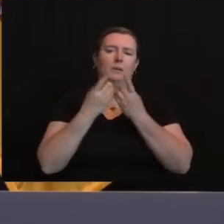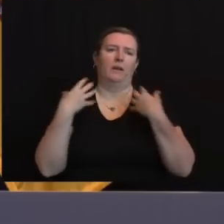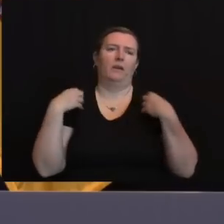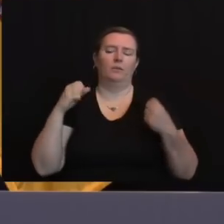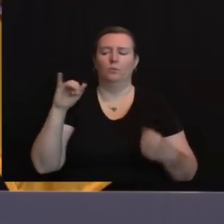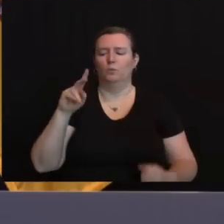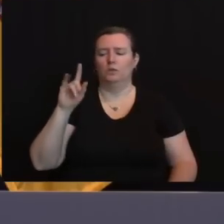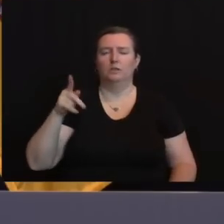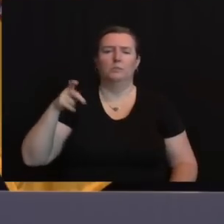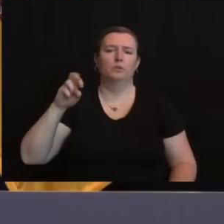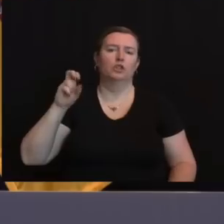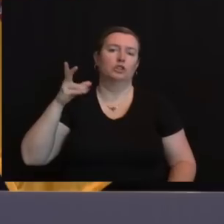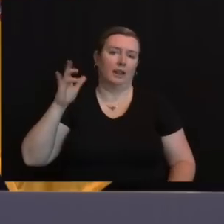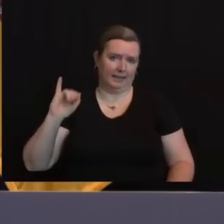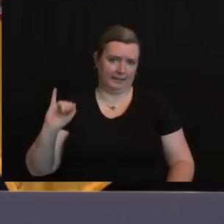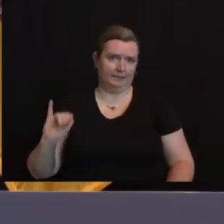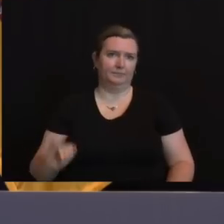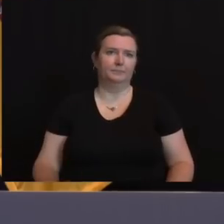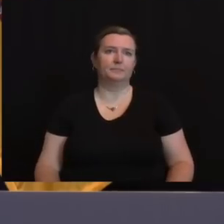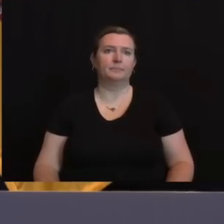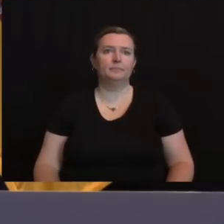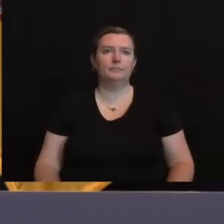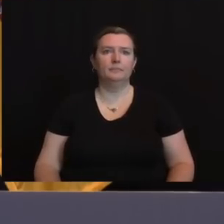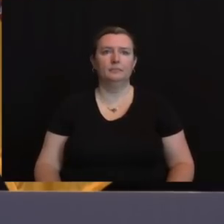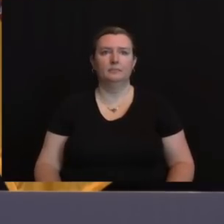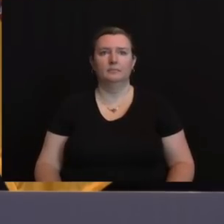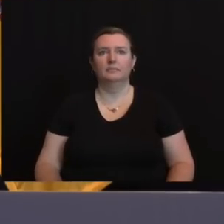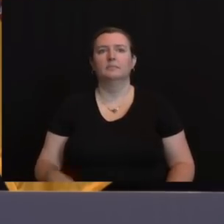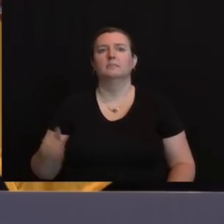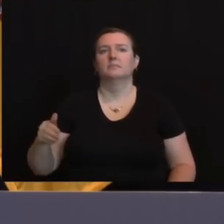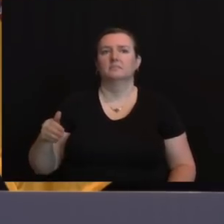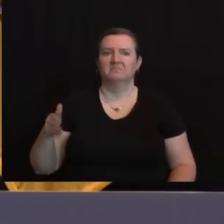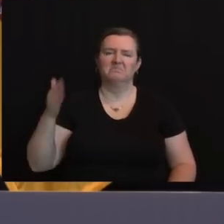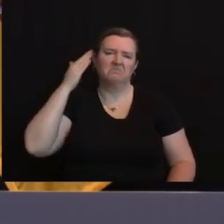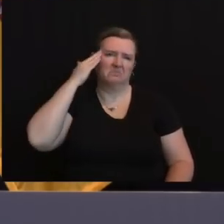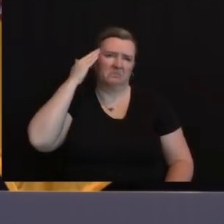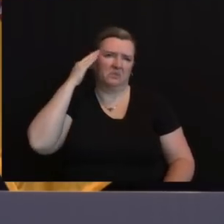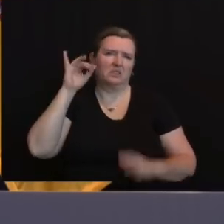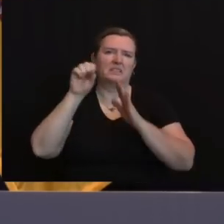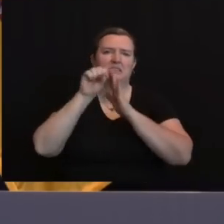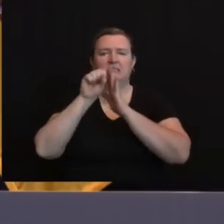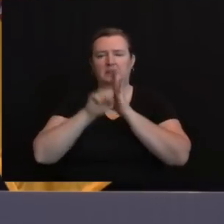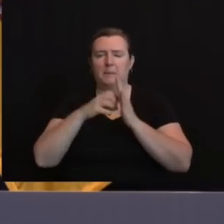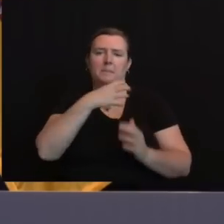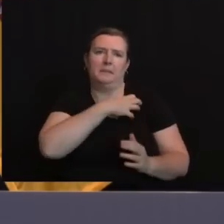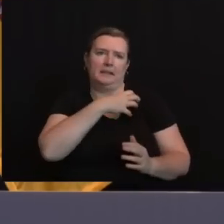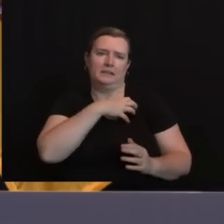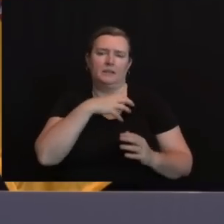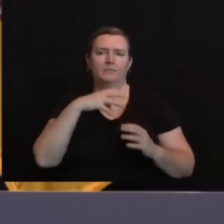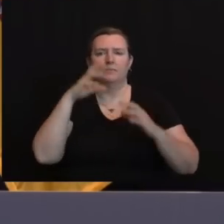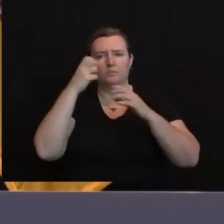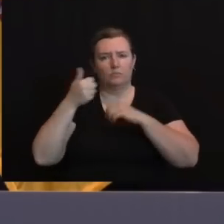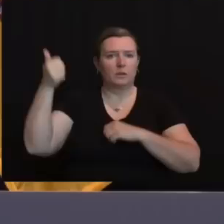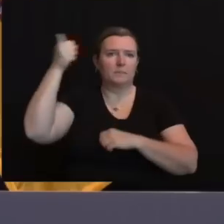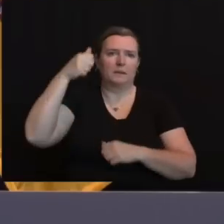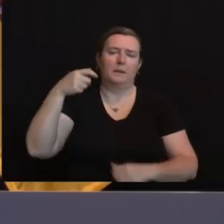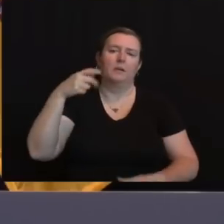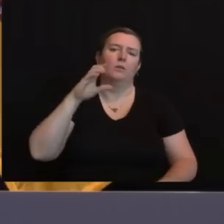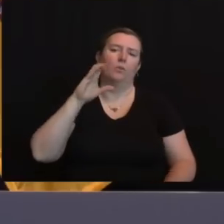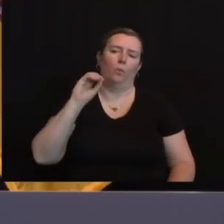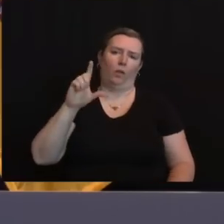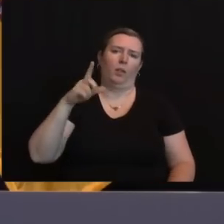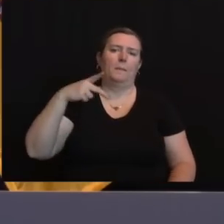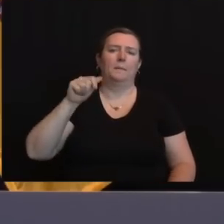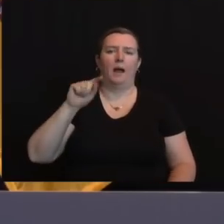Persichilli. To my far left, another guy who needs no introduction, the State Police Superintendent, Colonel Pat